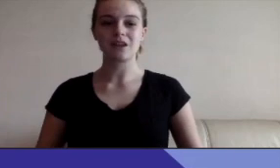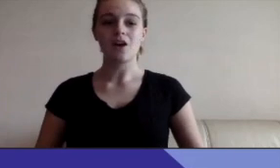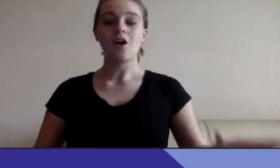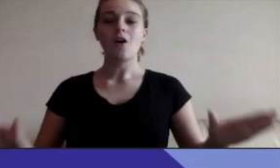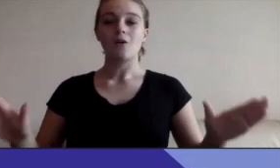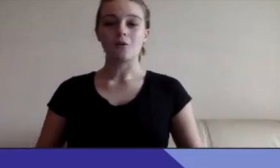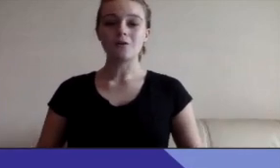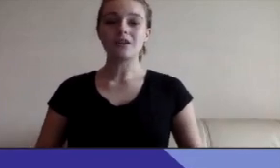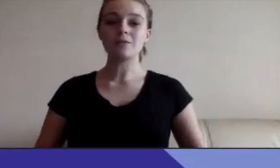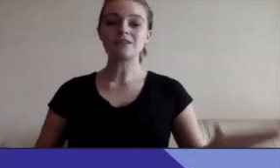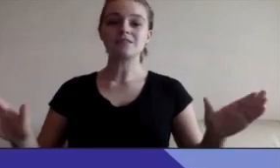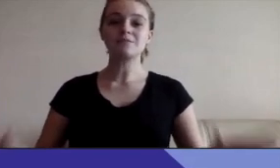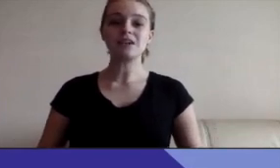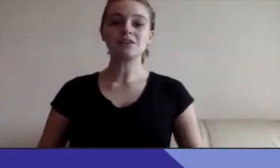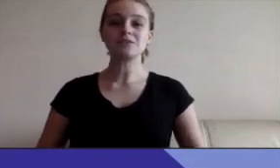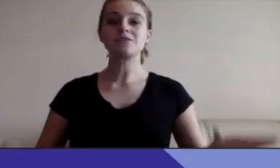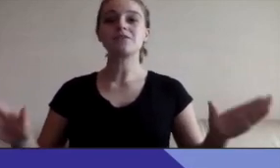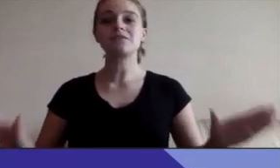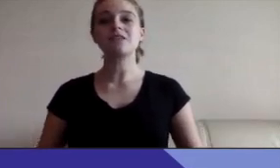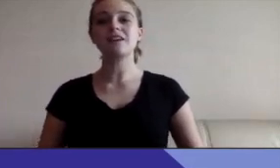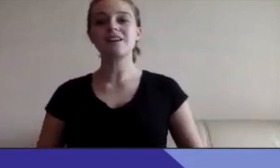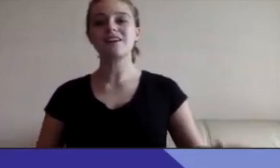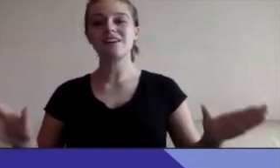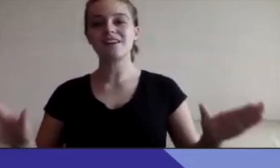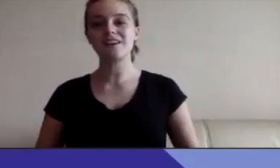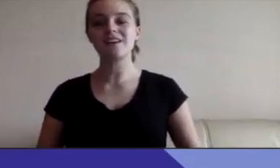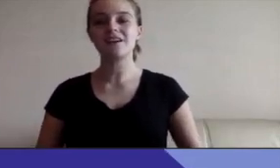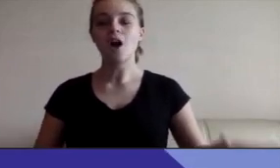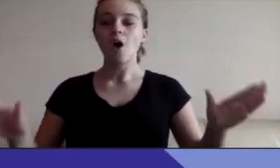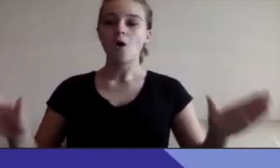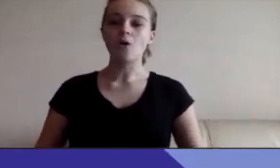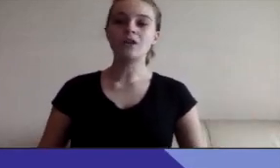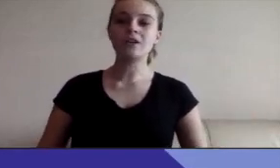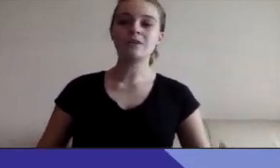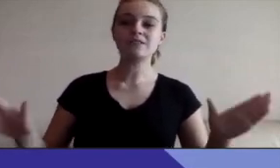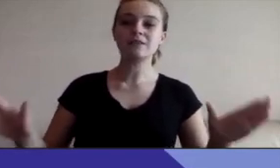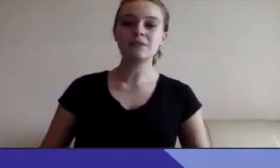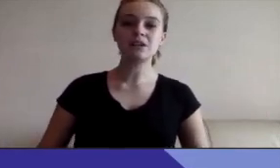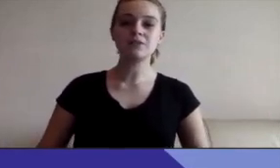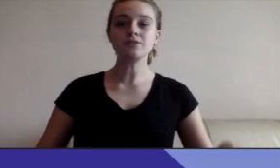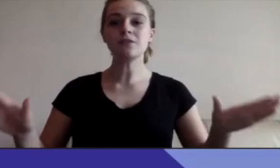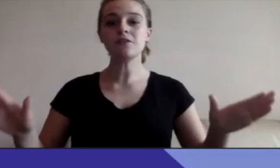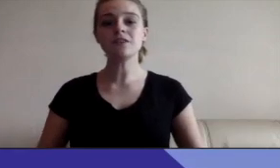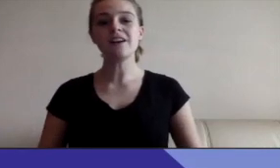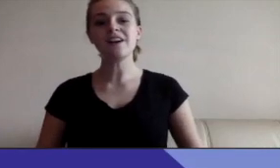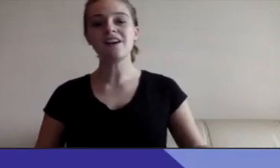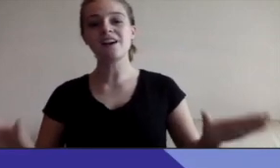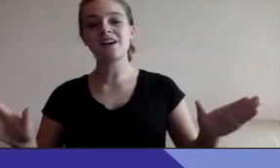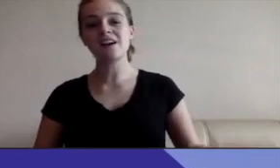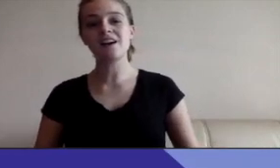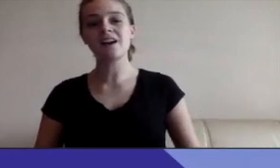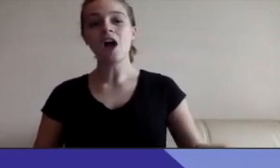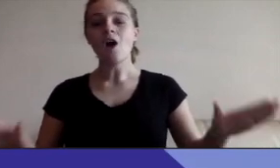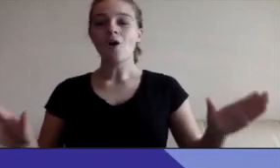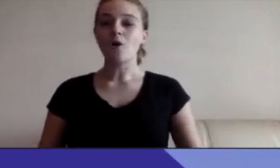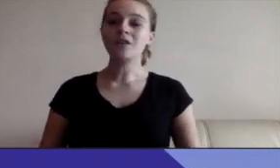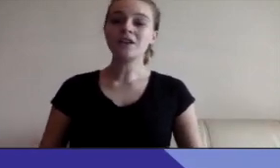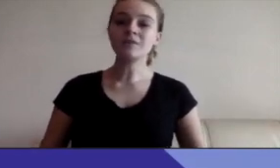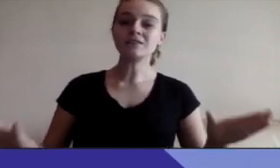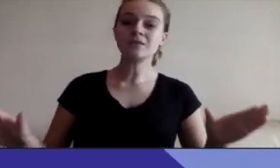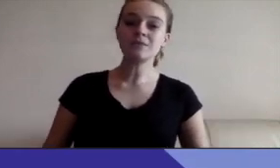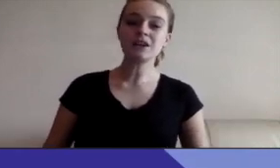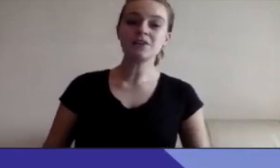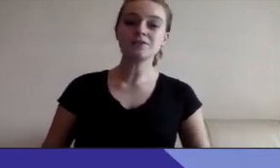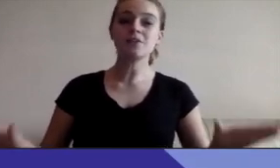hola mis amigos hola hola mis amigos hola